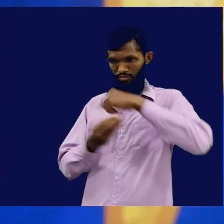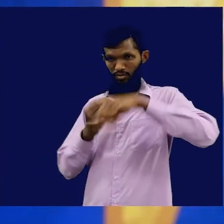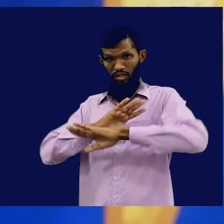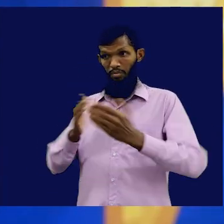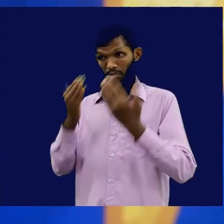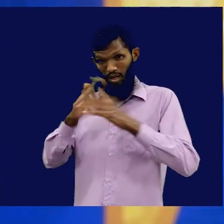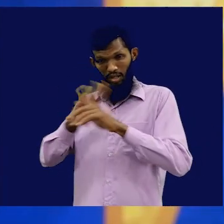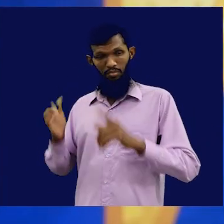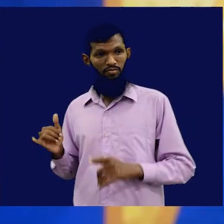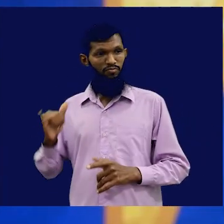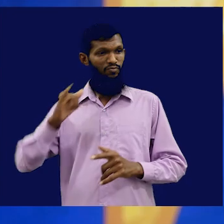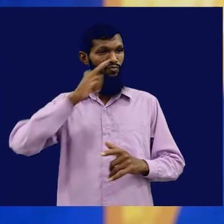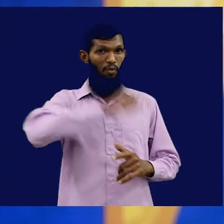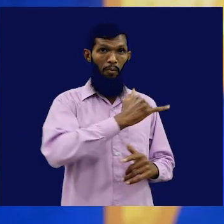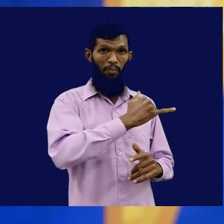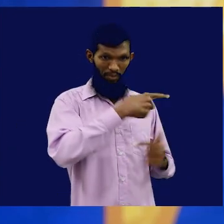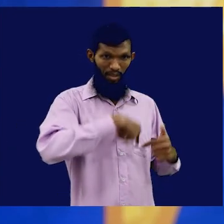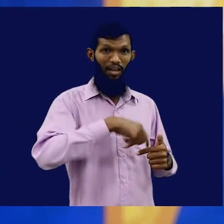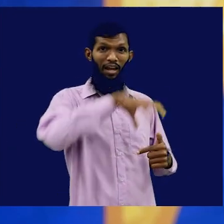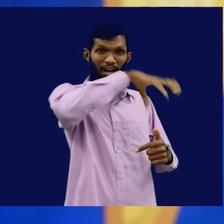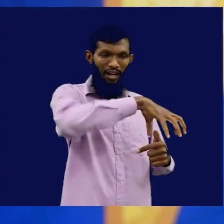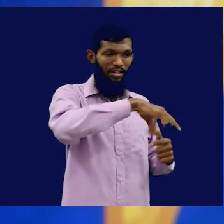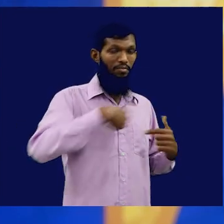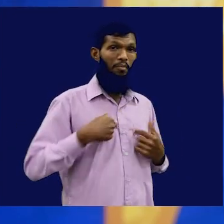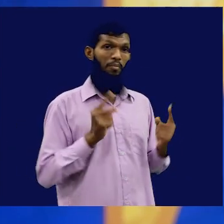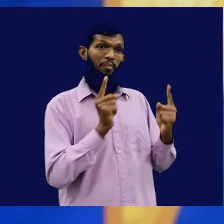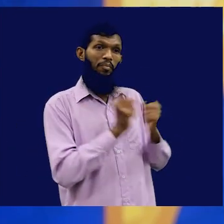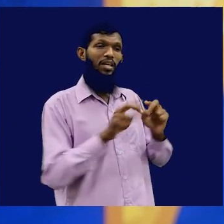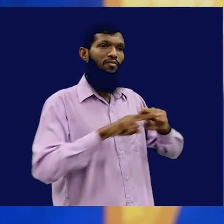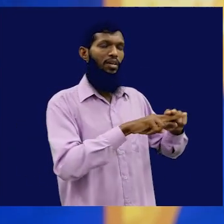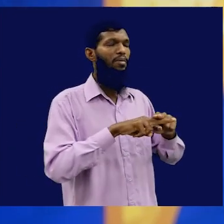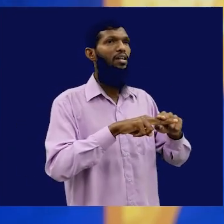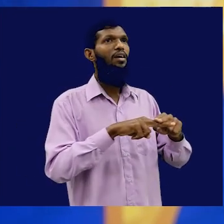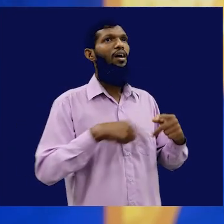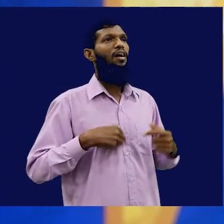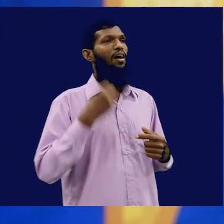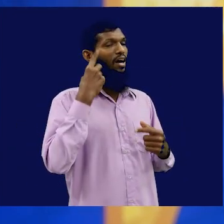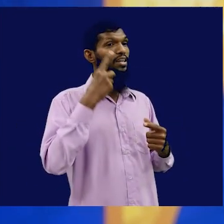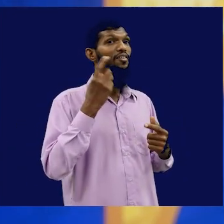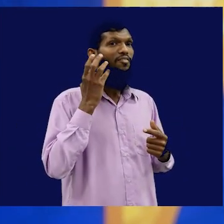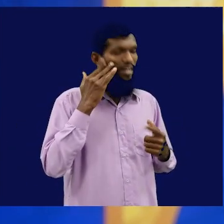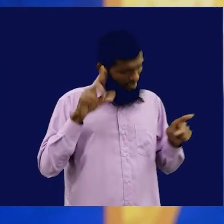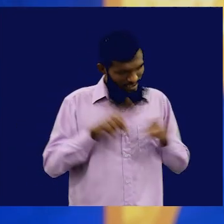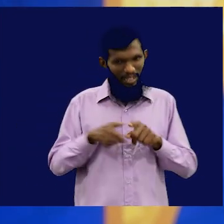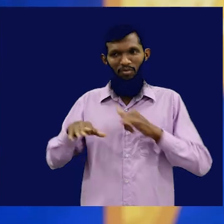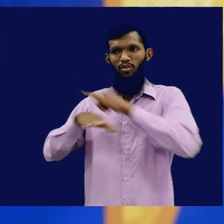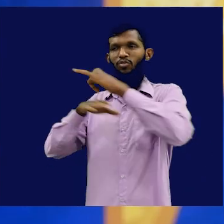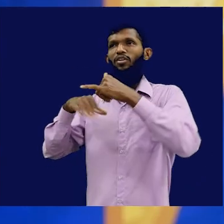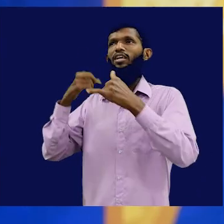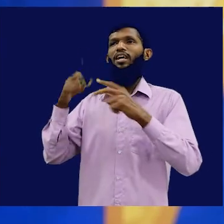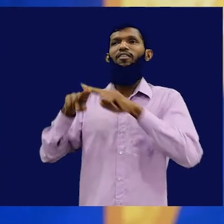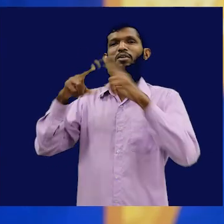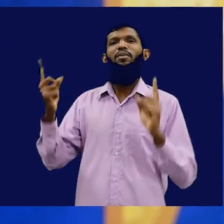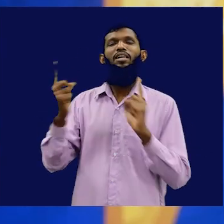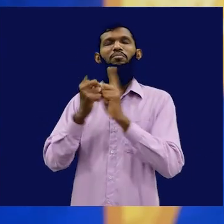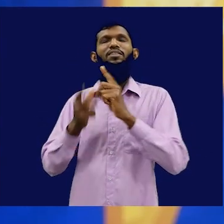back to his wife and children and experiences the joy of meeting them again, this reminds him of the greater joy of meeting